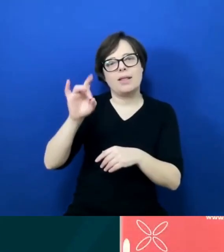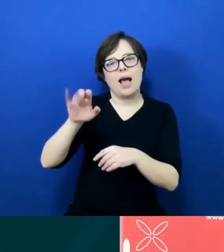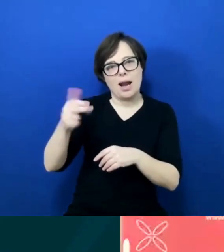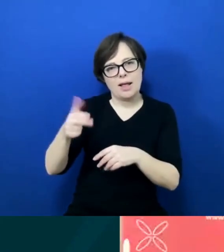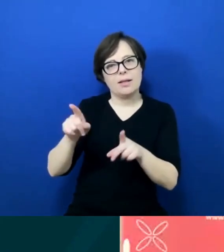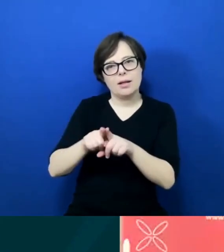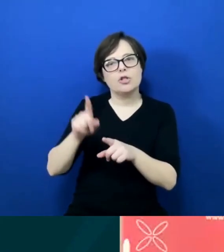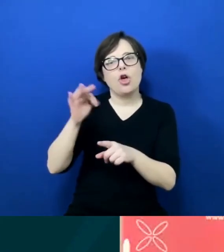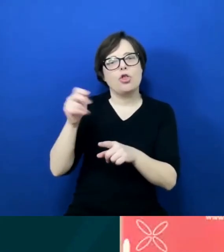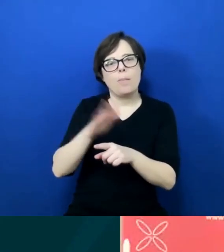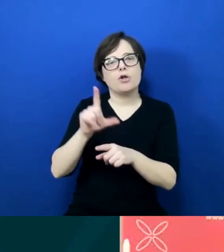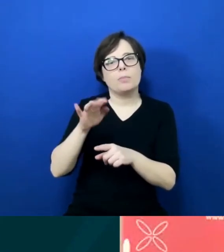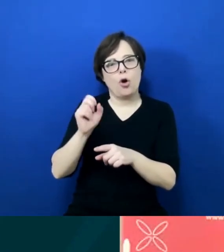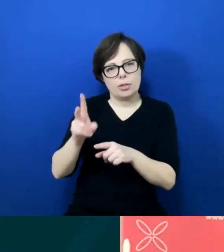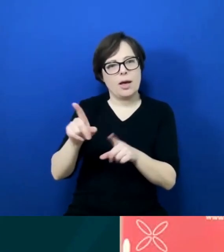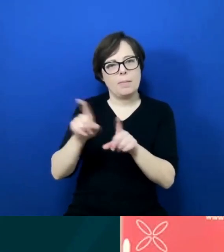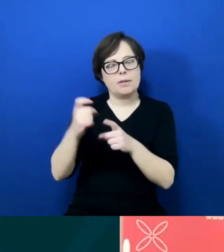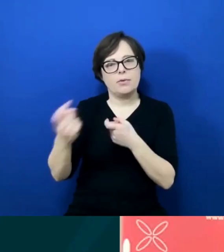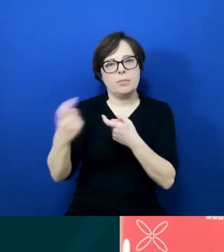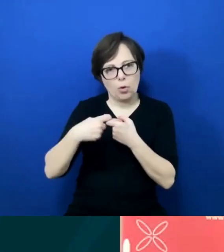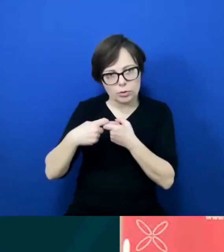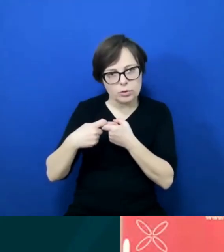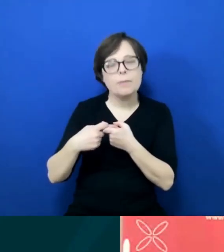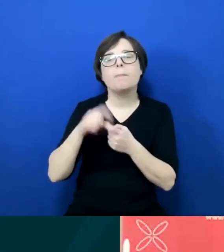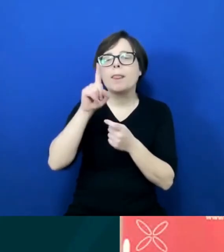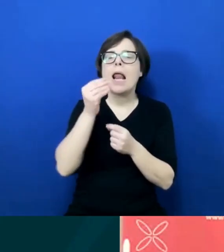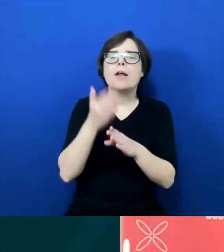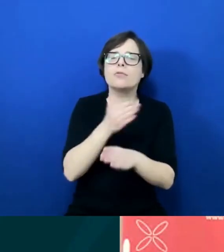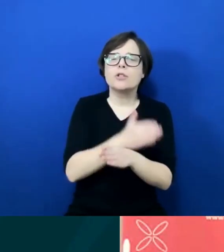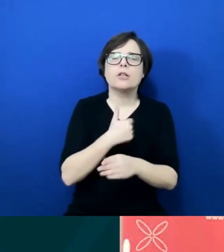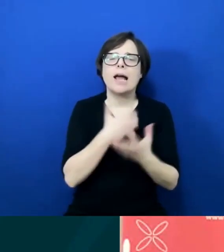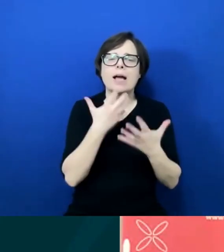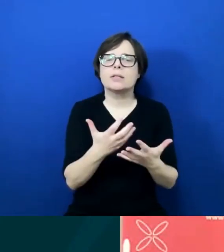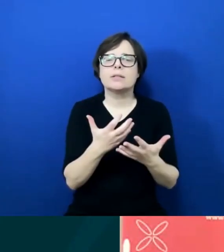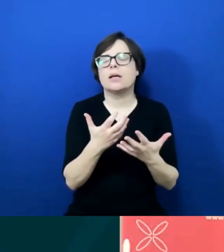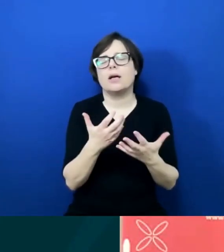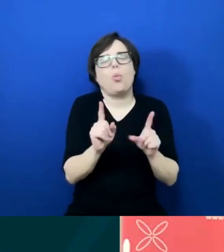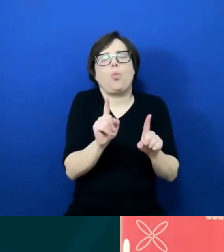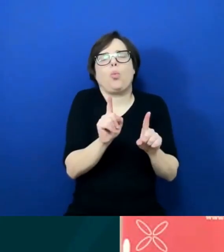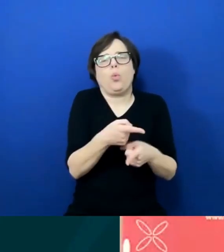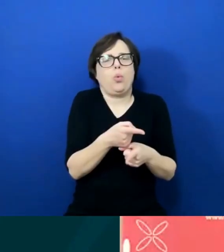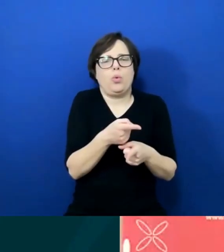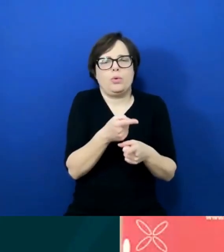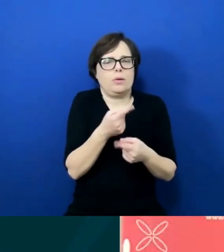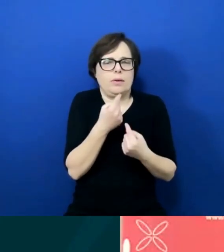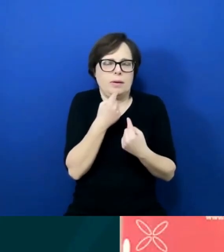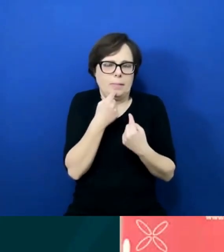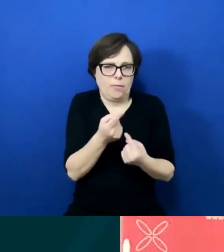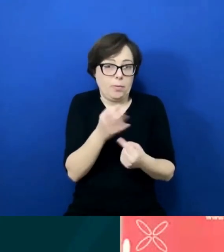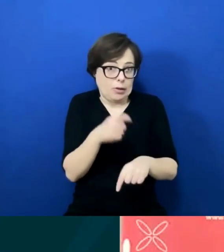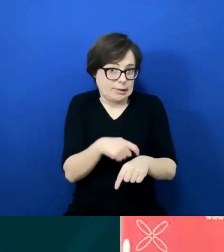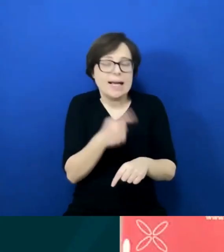the experiences of St. Gallen, Tomasz Piątek is about to connect us. But I would like to point your attention to